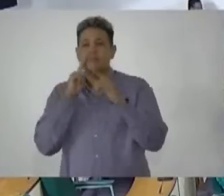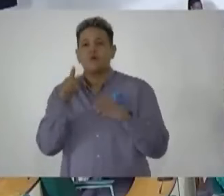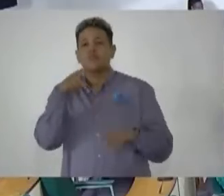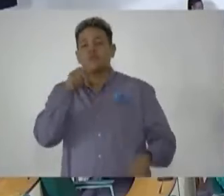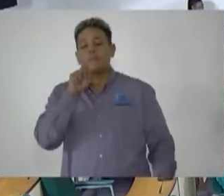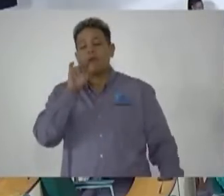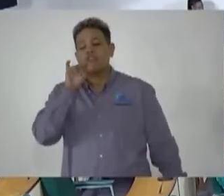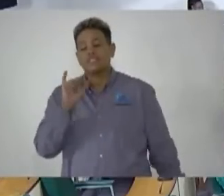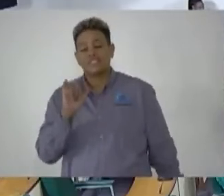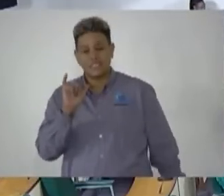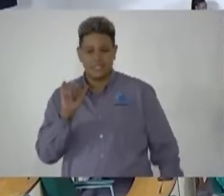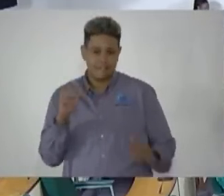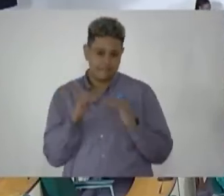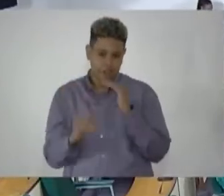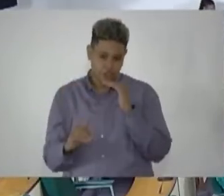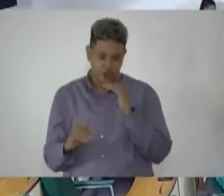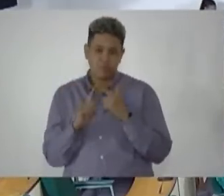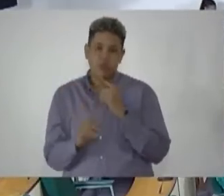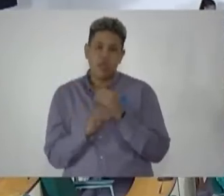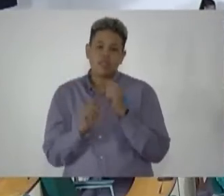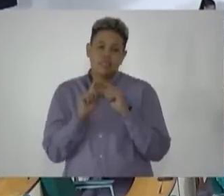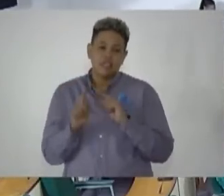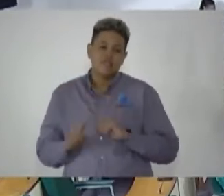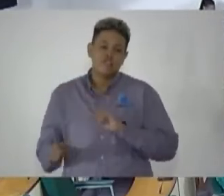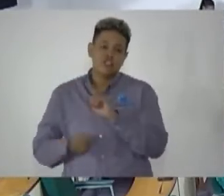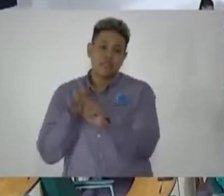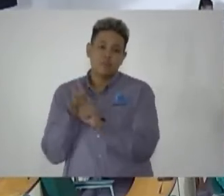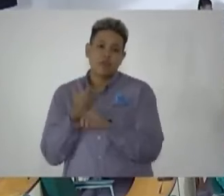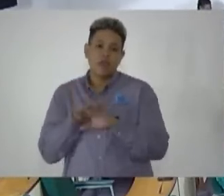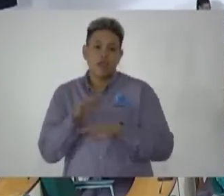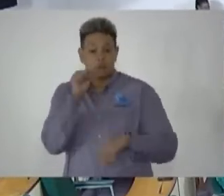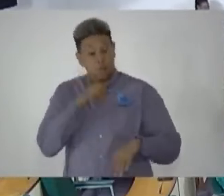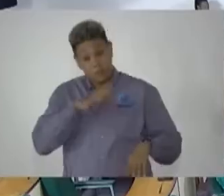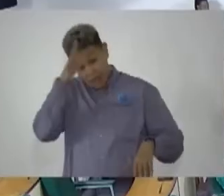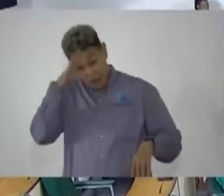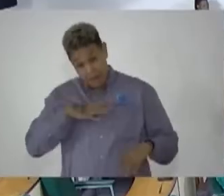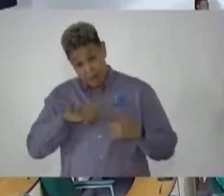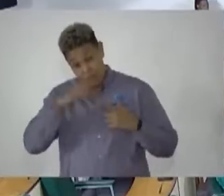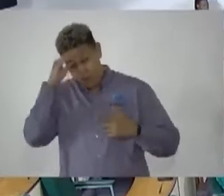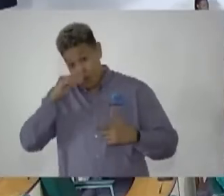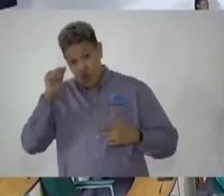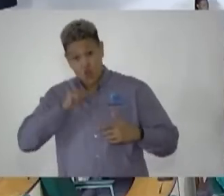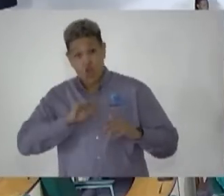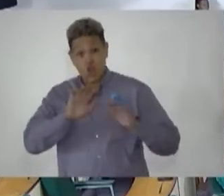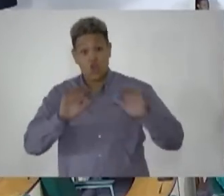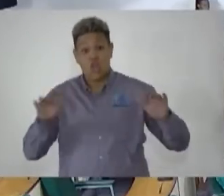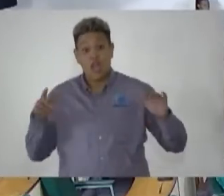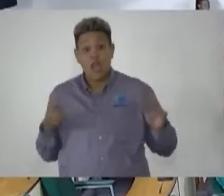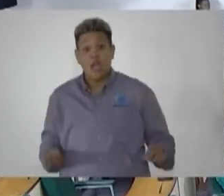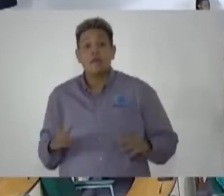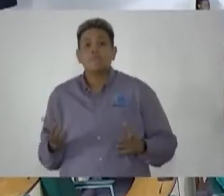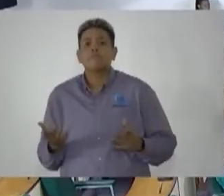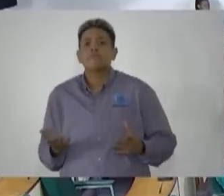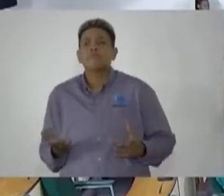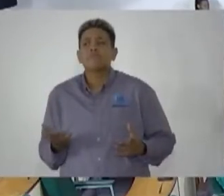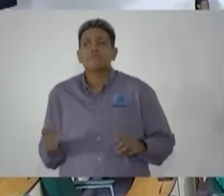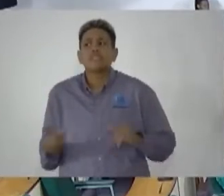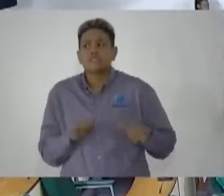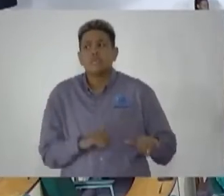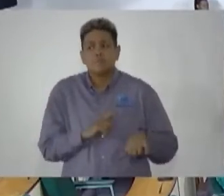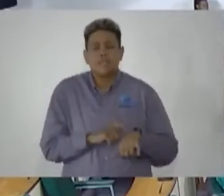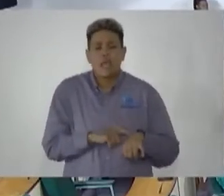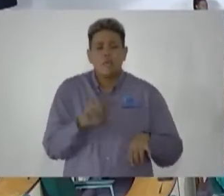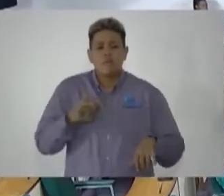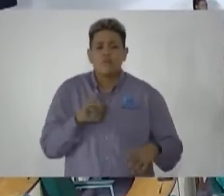parity, and differential impacts on men and women and boys and girls, and at the same time